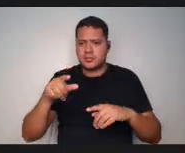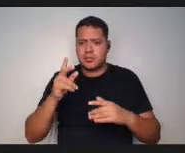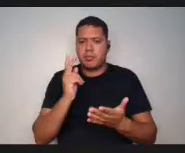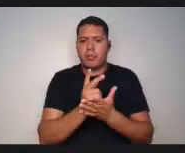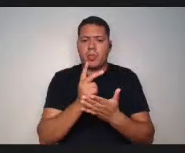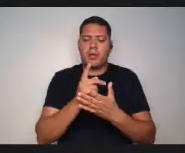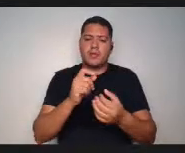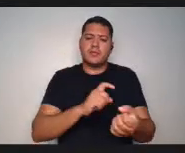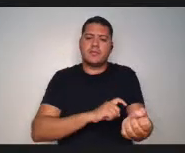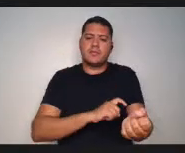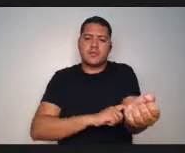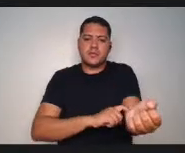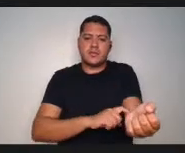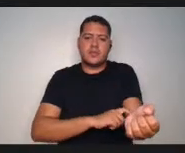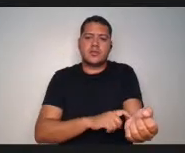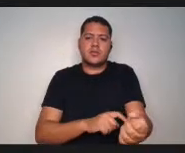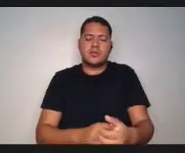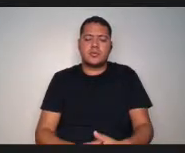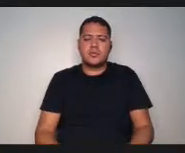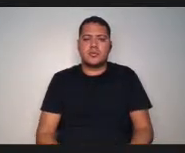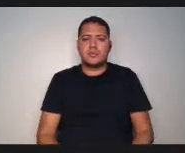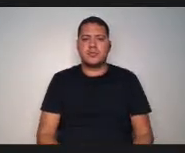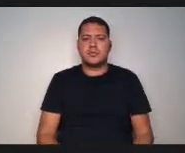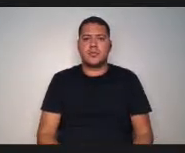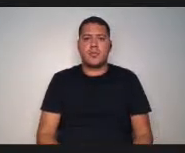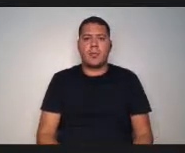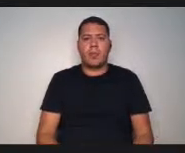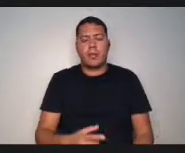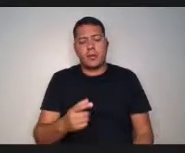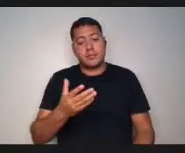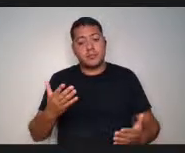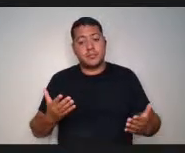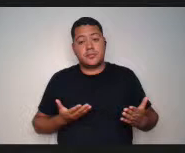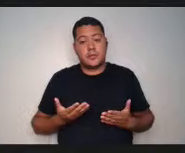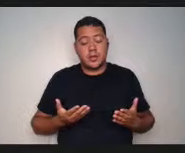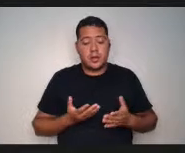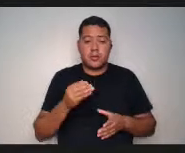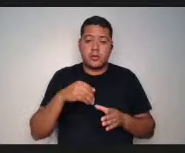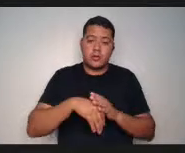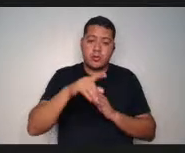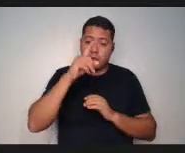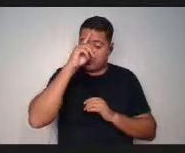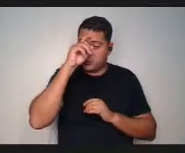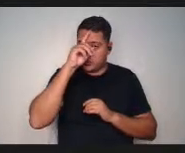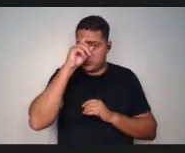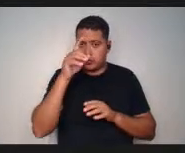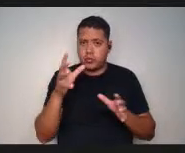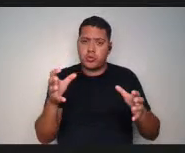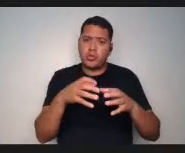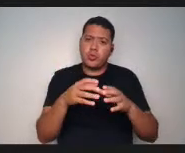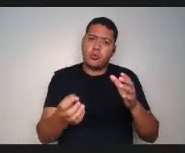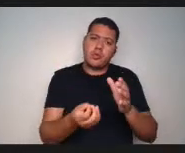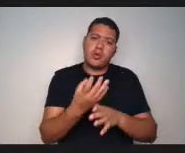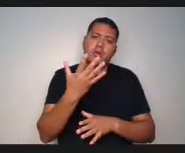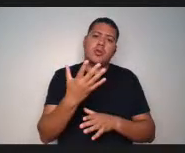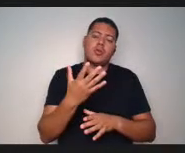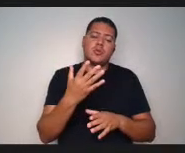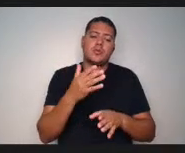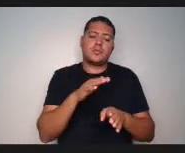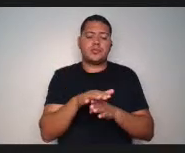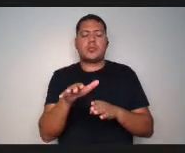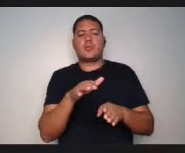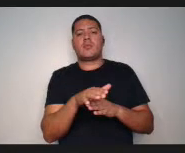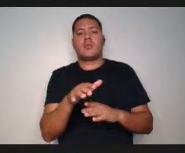system. The team actually came up with recommendations based on 56 adverse working conditions and